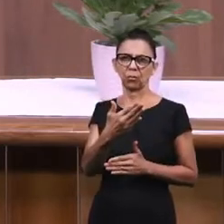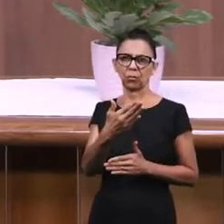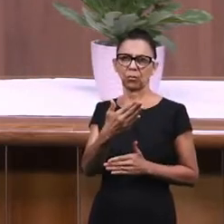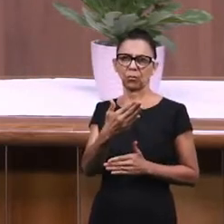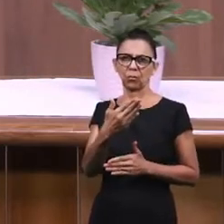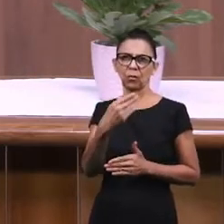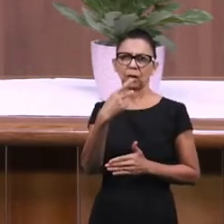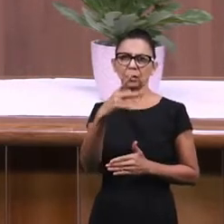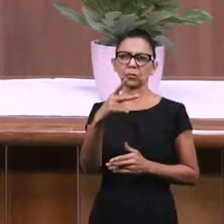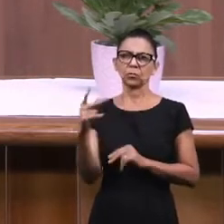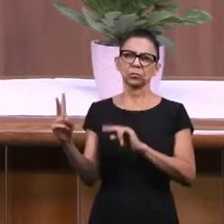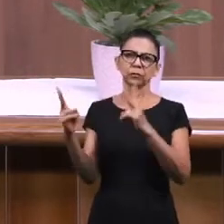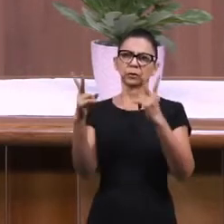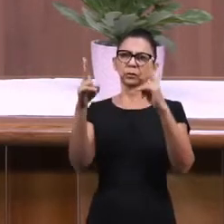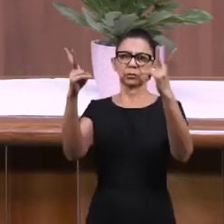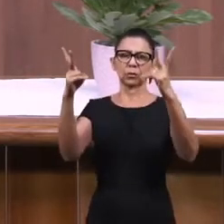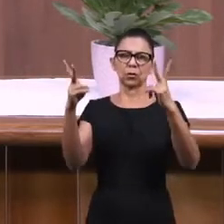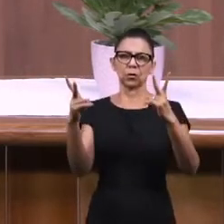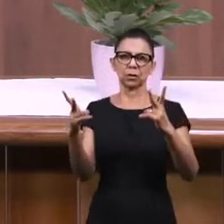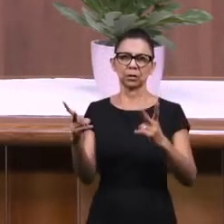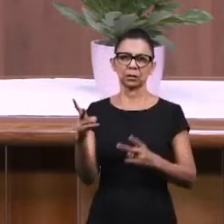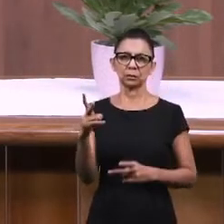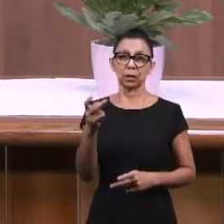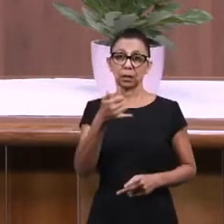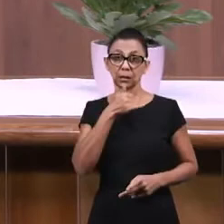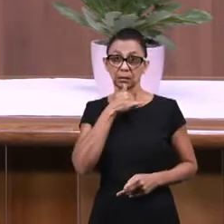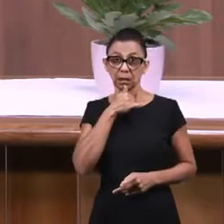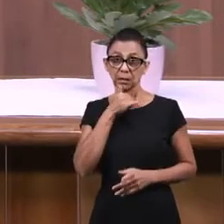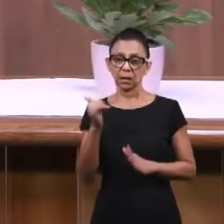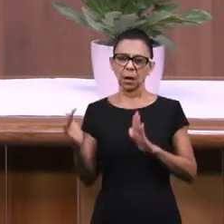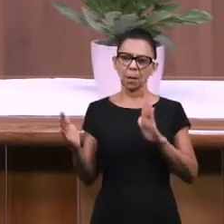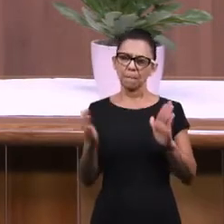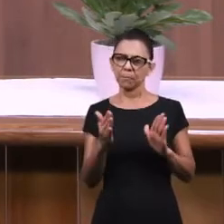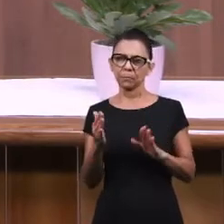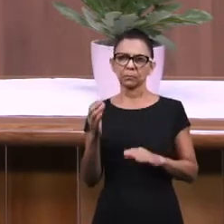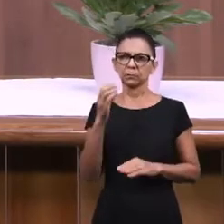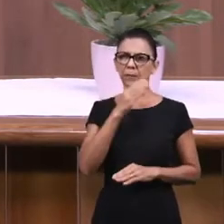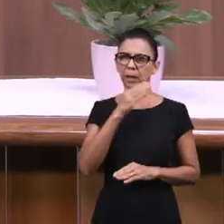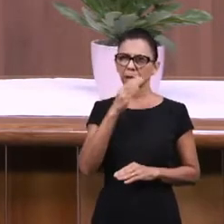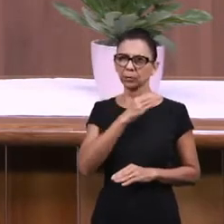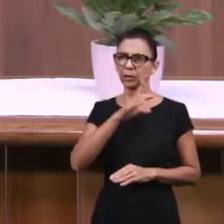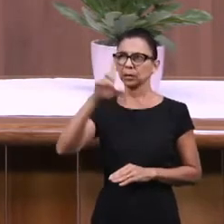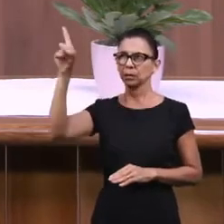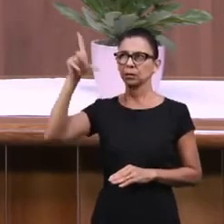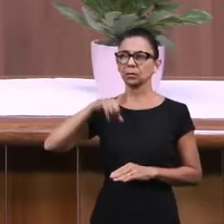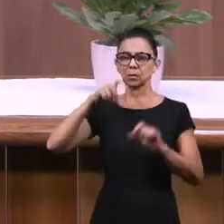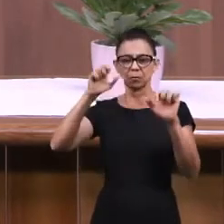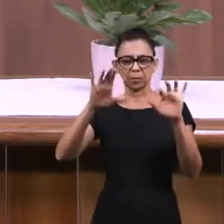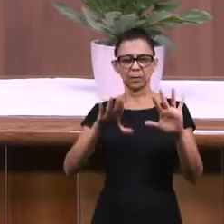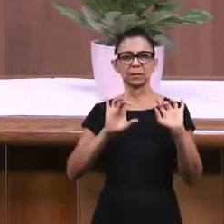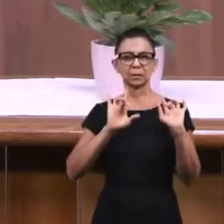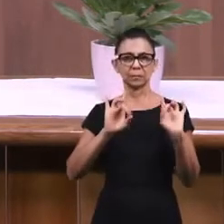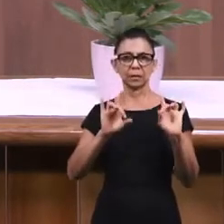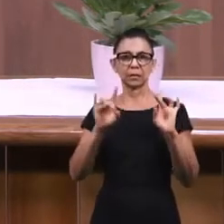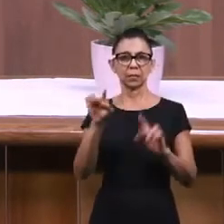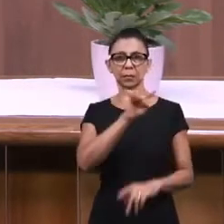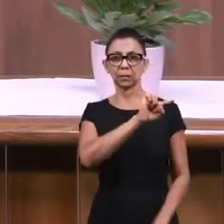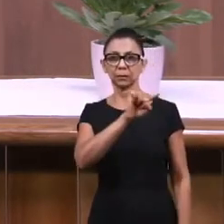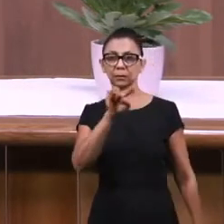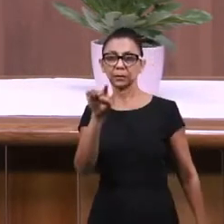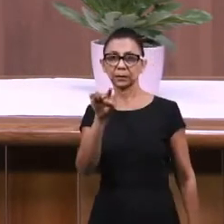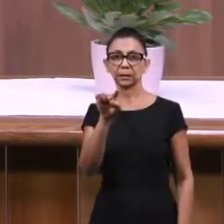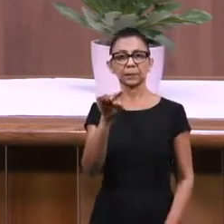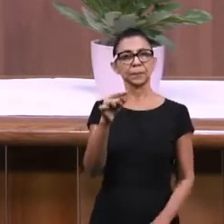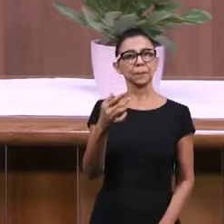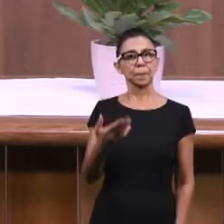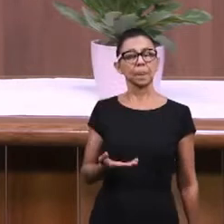lives. Our sadness is temporary because the Lord has a great blessing for us. He,